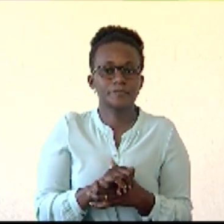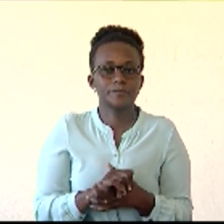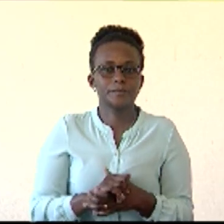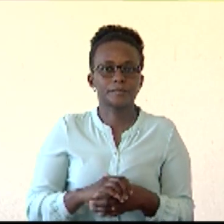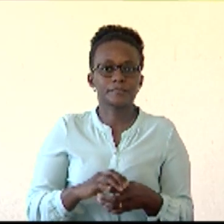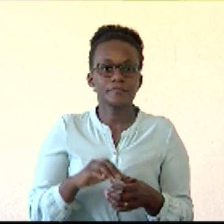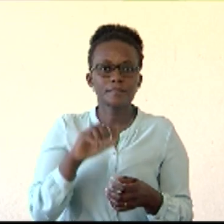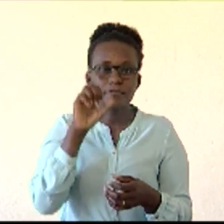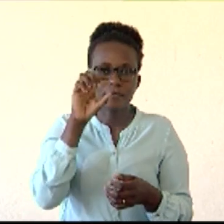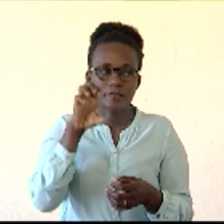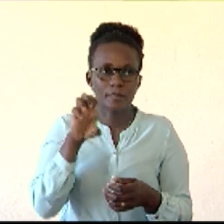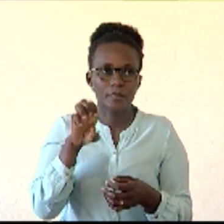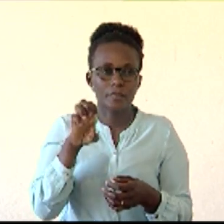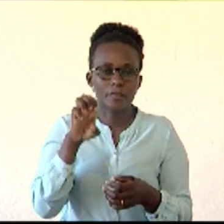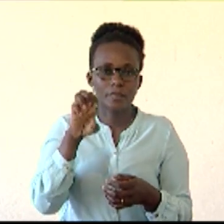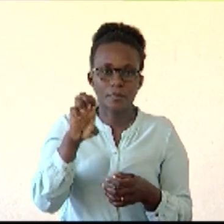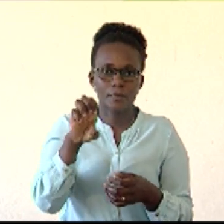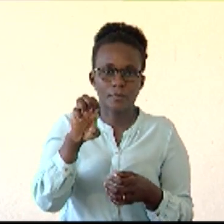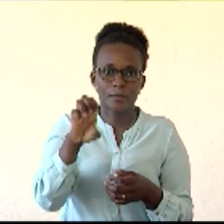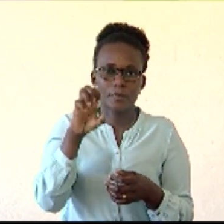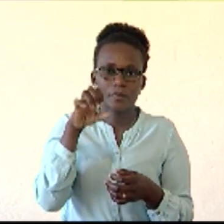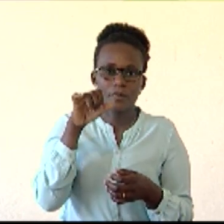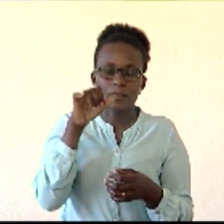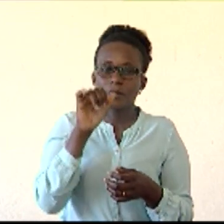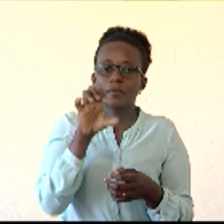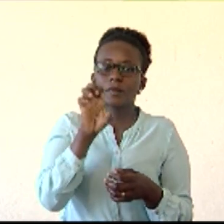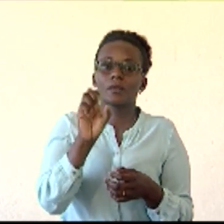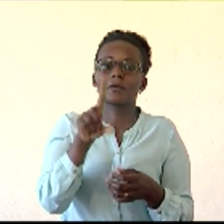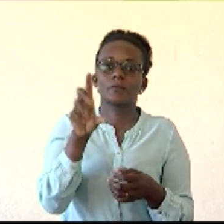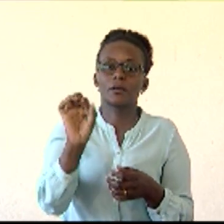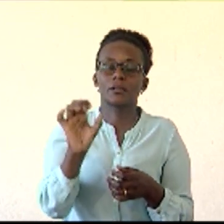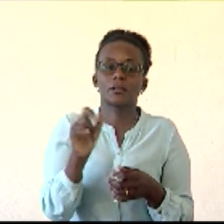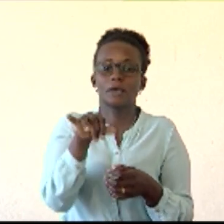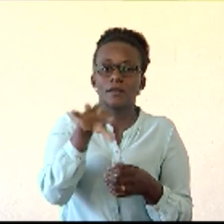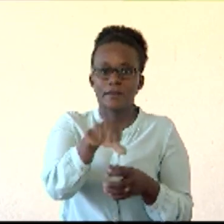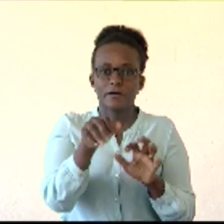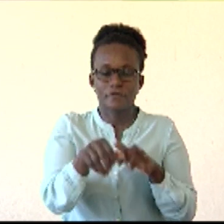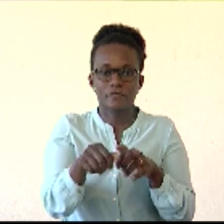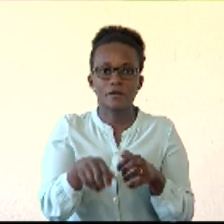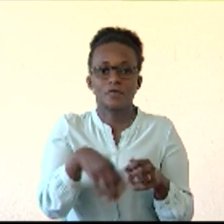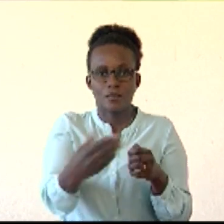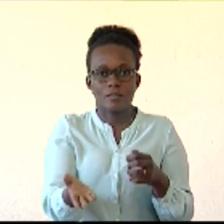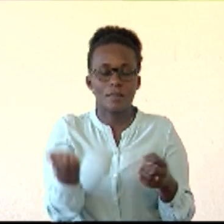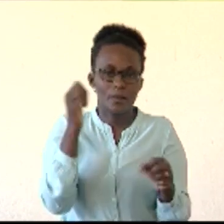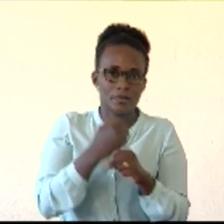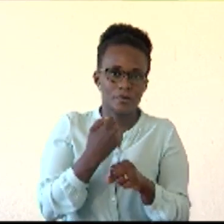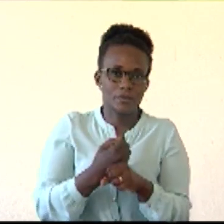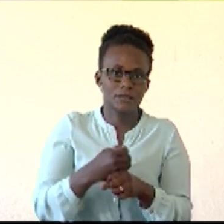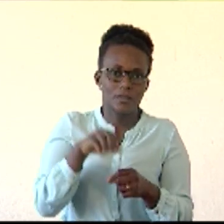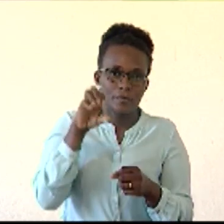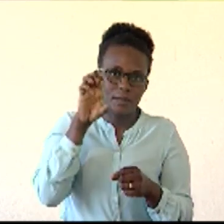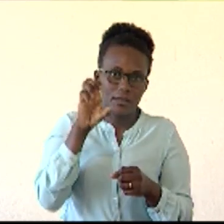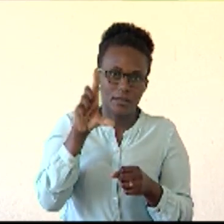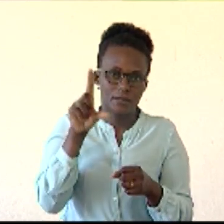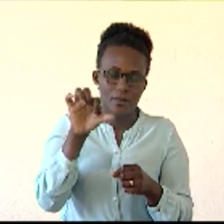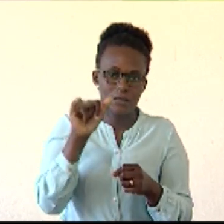is kept at high temperatures so that all of aluminum oxide remains in the molten form. So